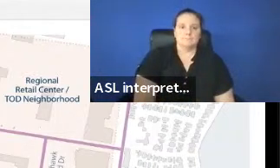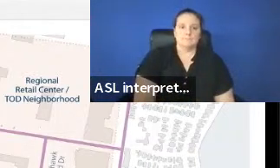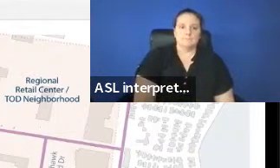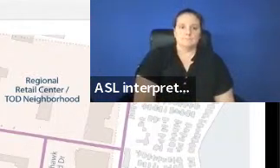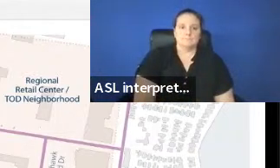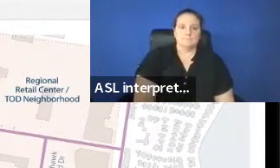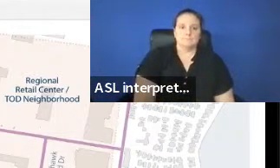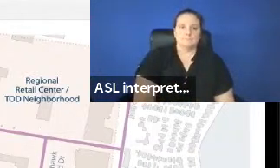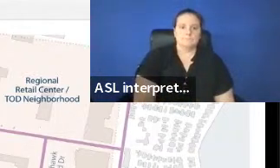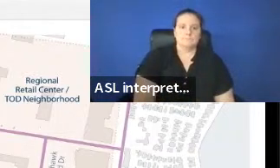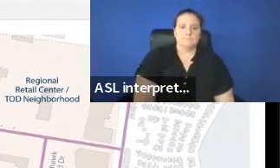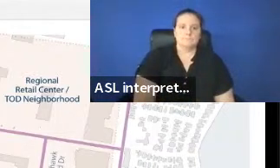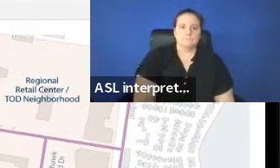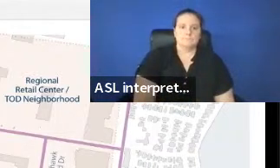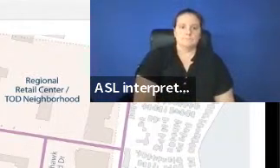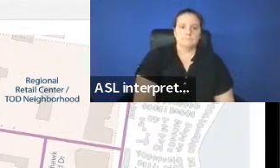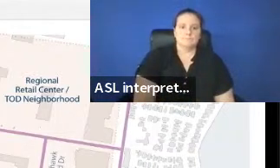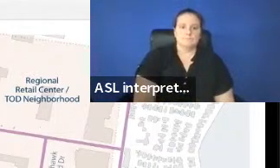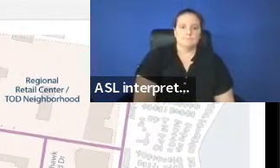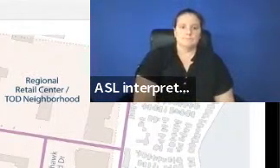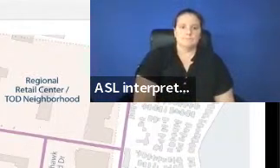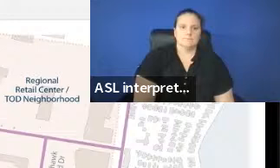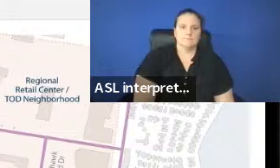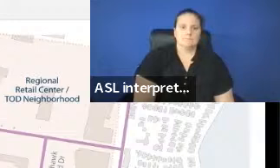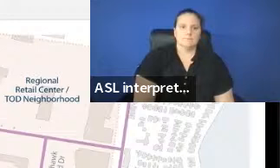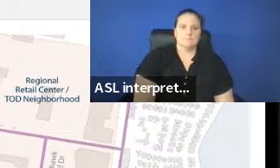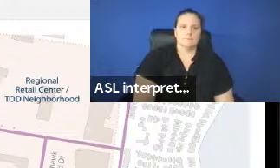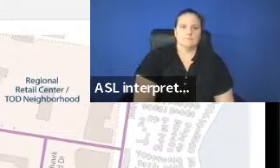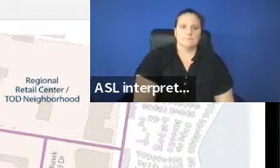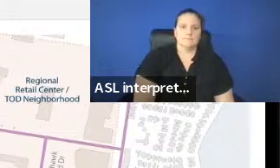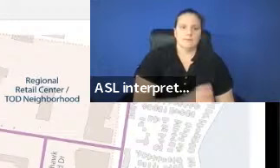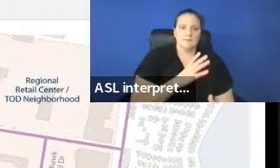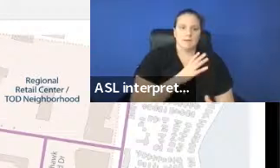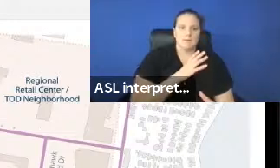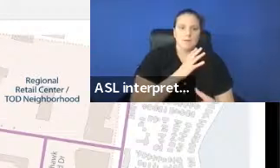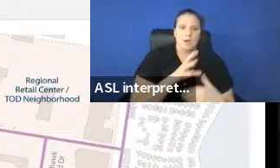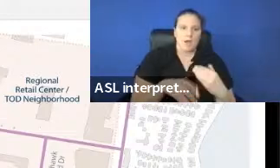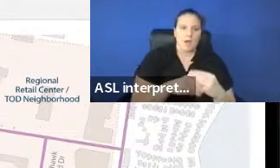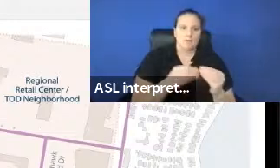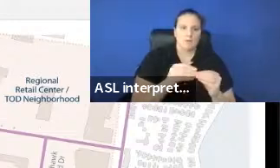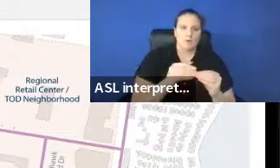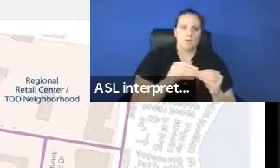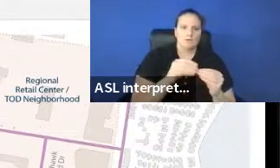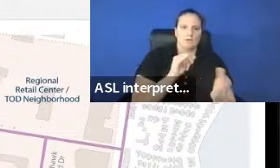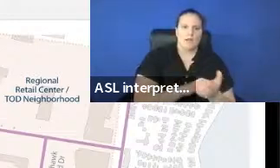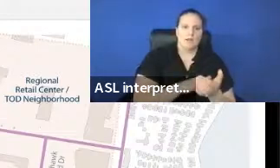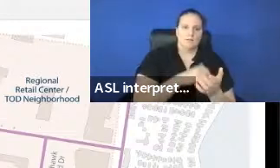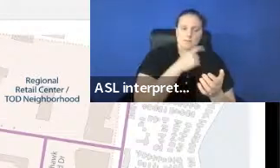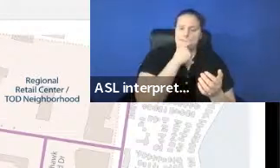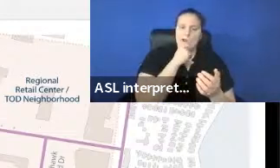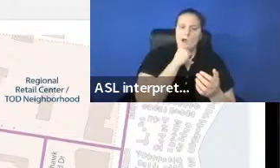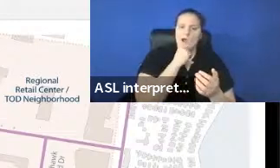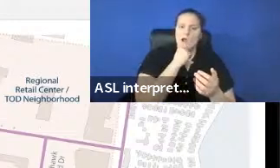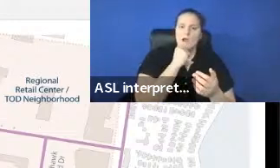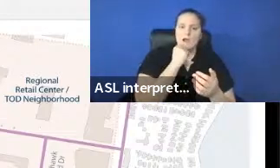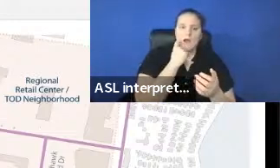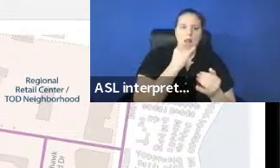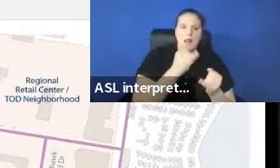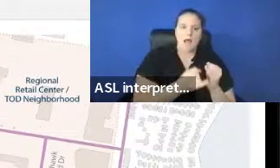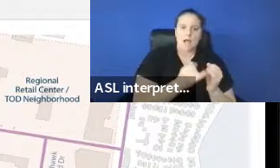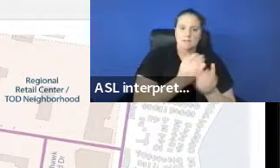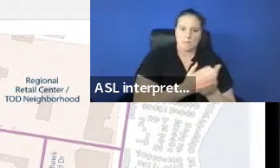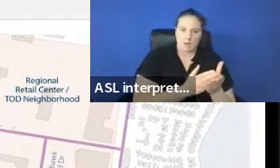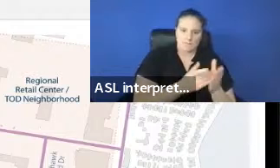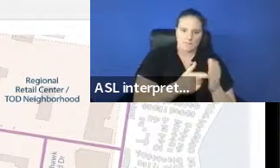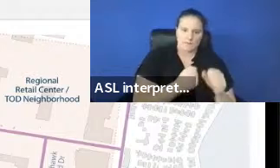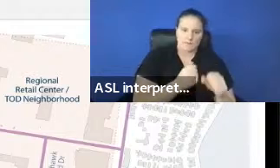I just add a little bit more to that before you get going and then pass it back to you? During the last part of the